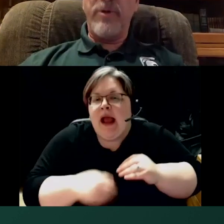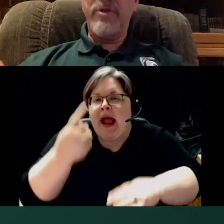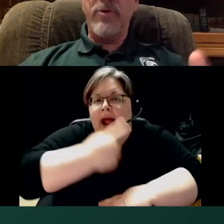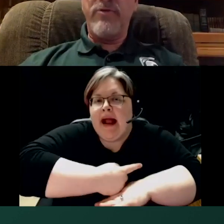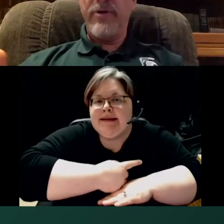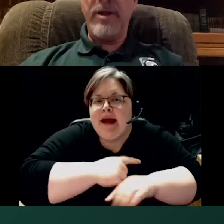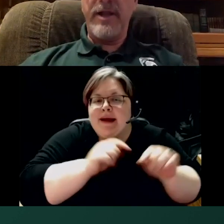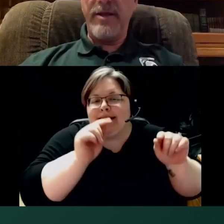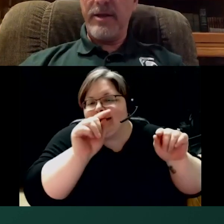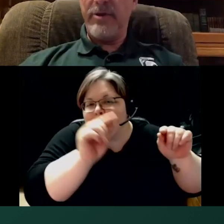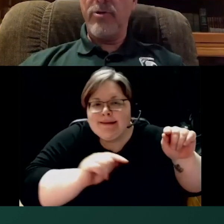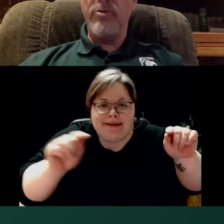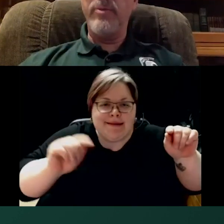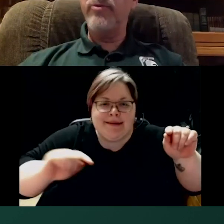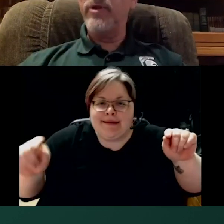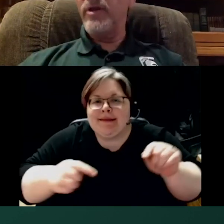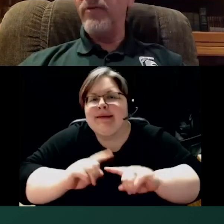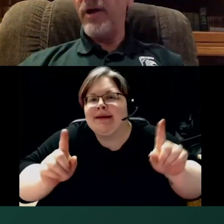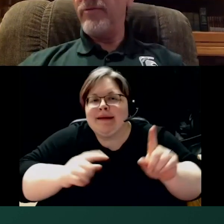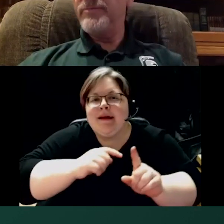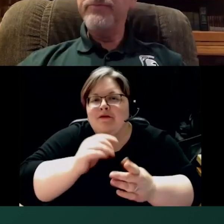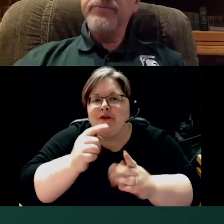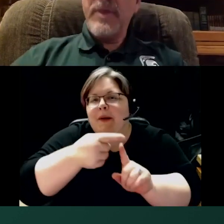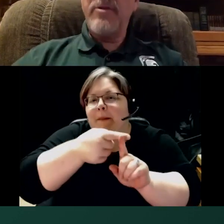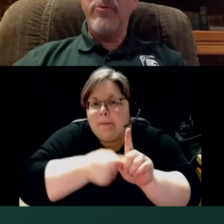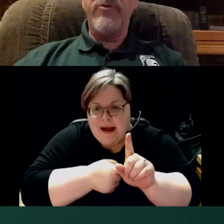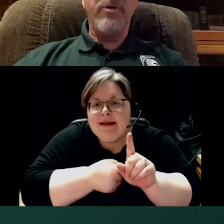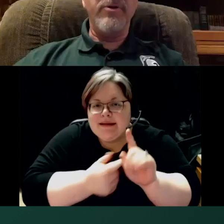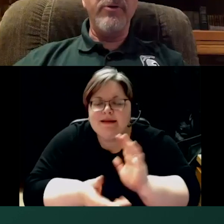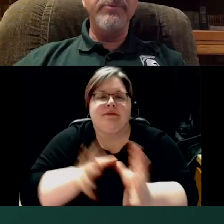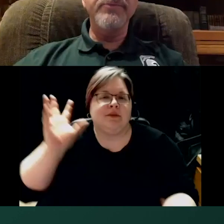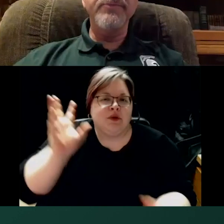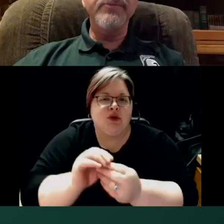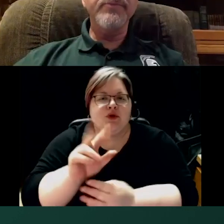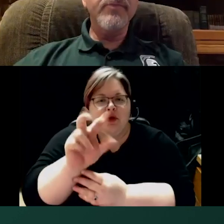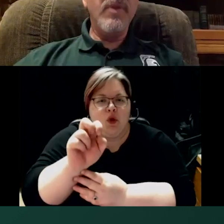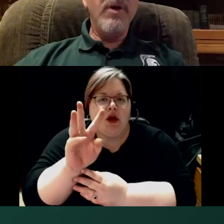12 months with various days and they turn out to be 365. That's what we've chosen to do.